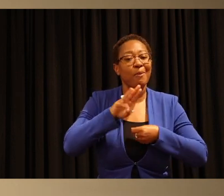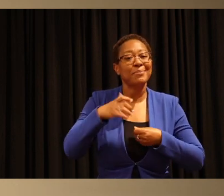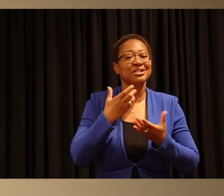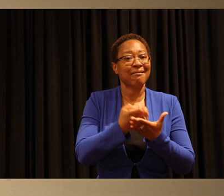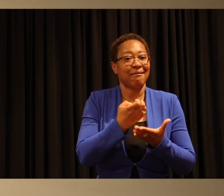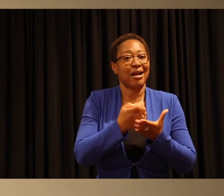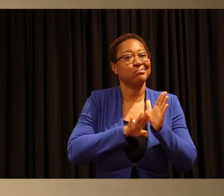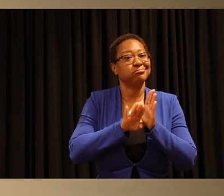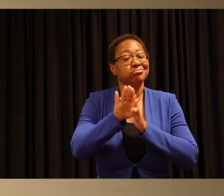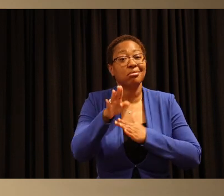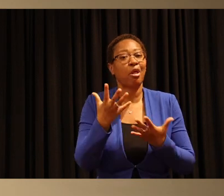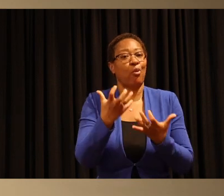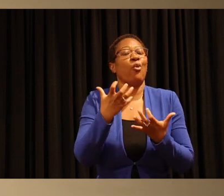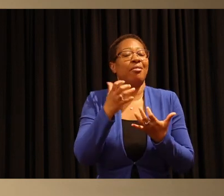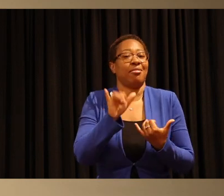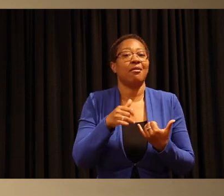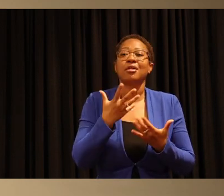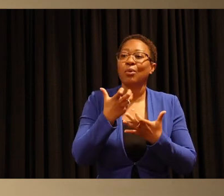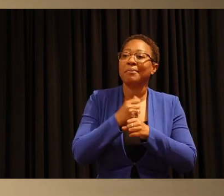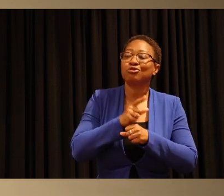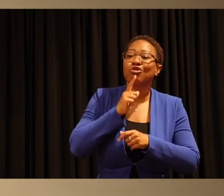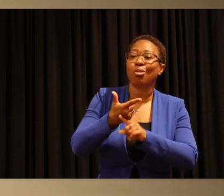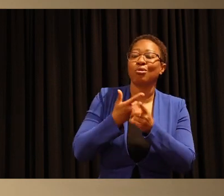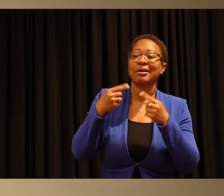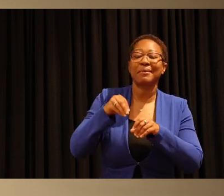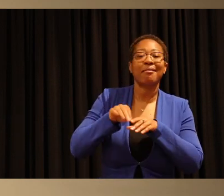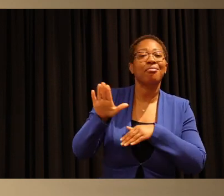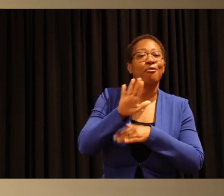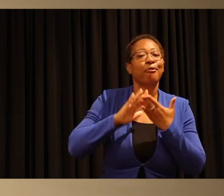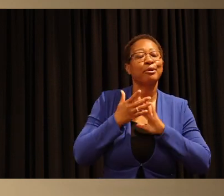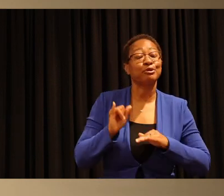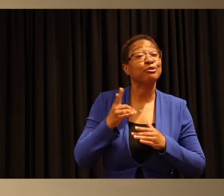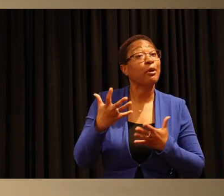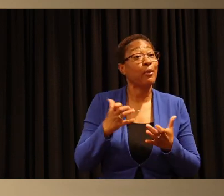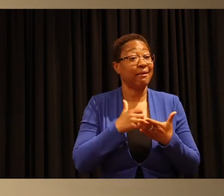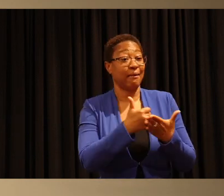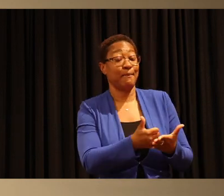economy, and they care about making loans in their community, so they want to try to help you.